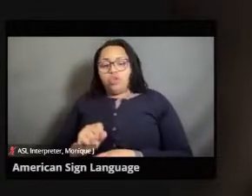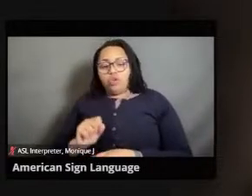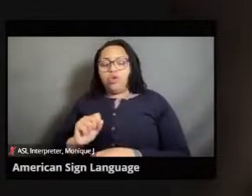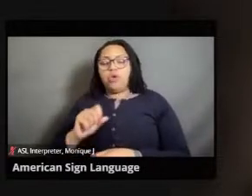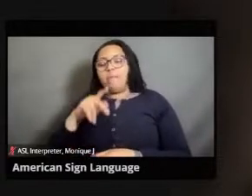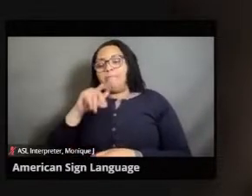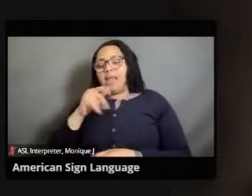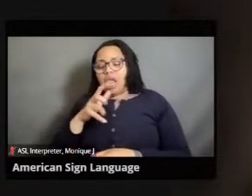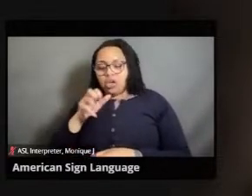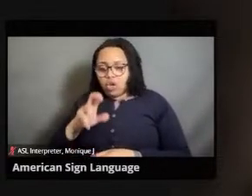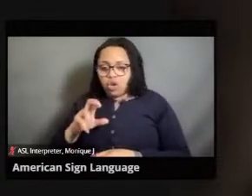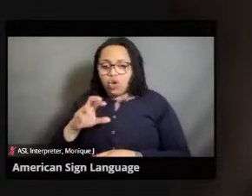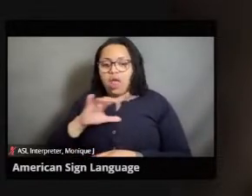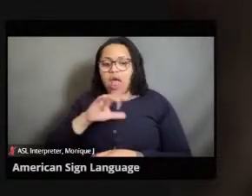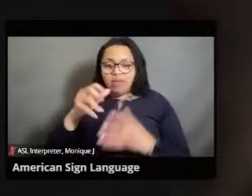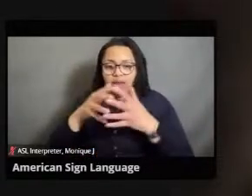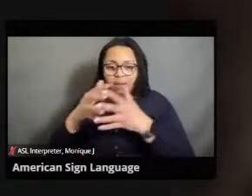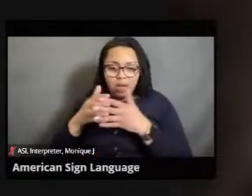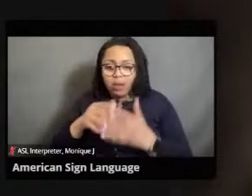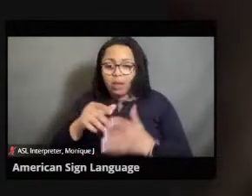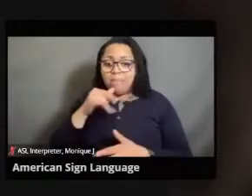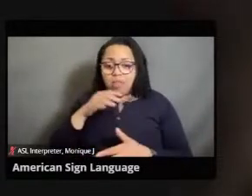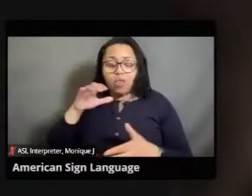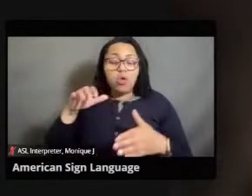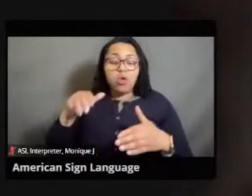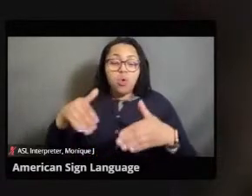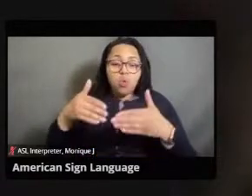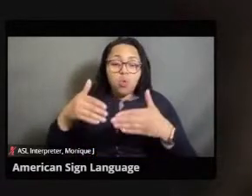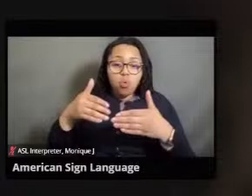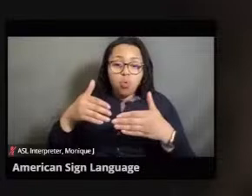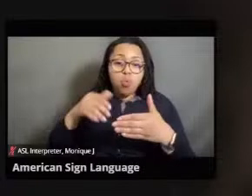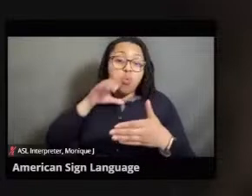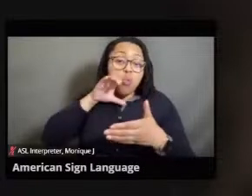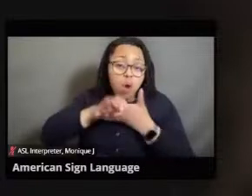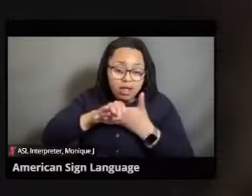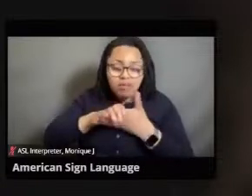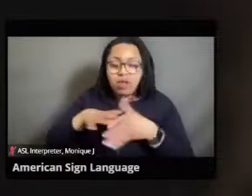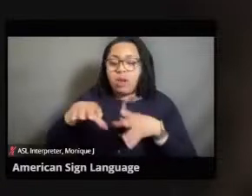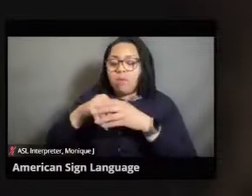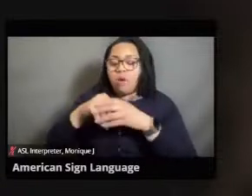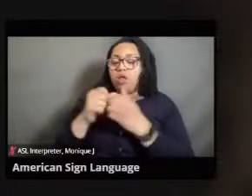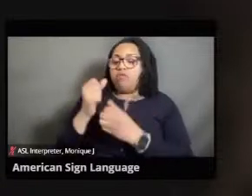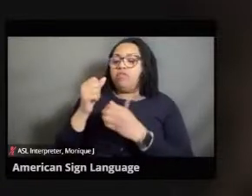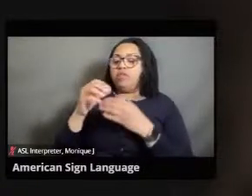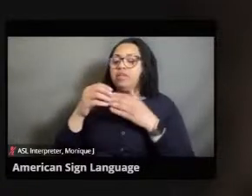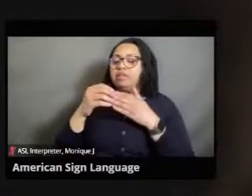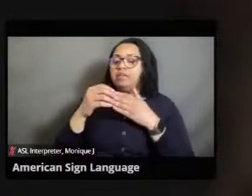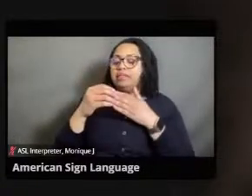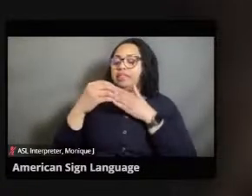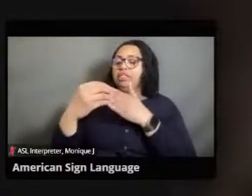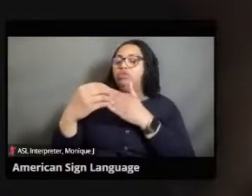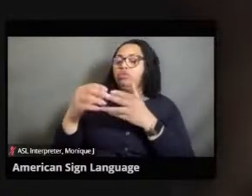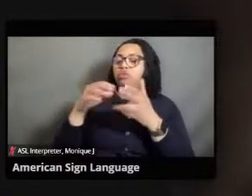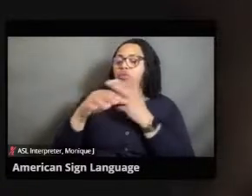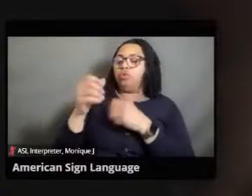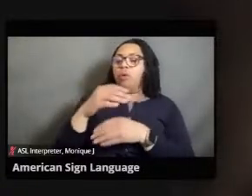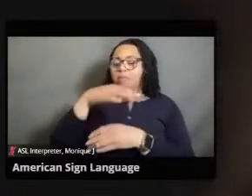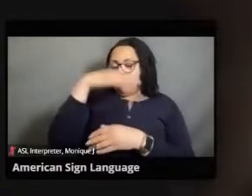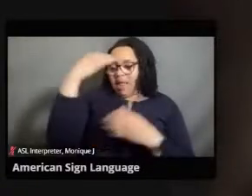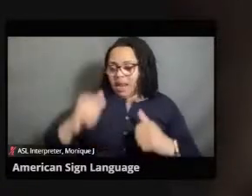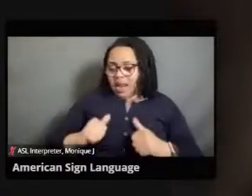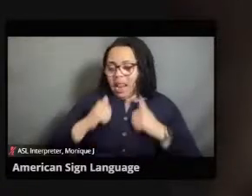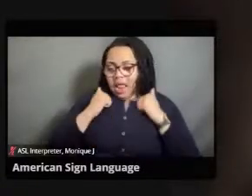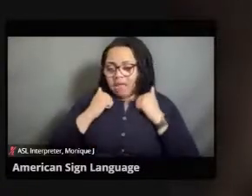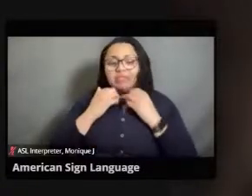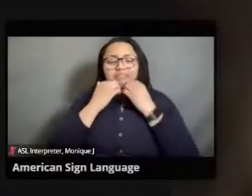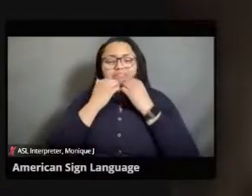and member of Southerners on New Ground and part of the leadership of the Movement for Black Lives. She's been passionate about